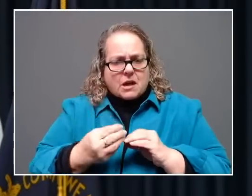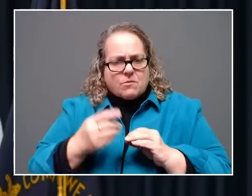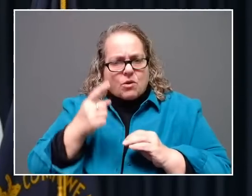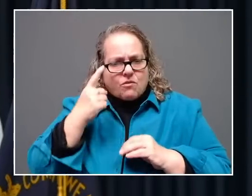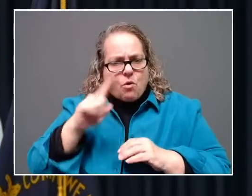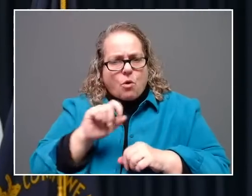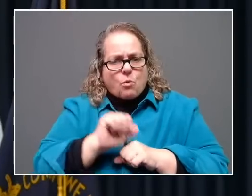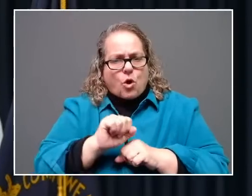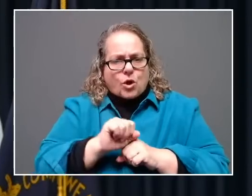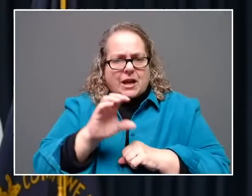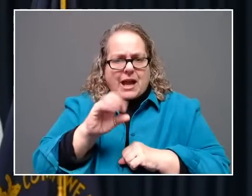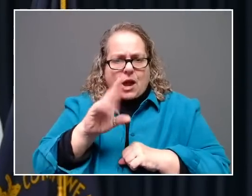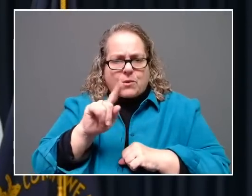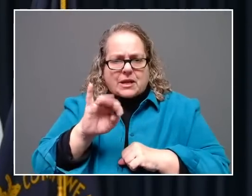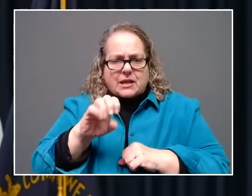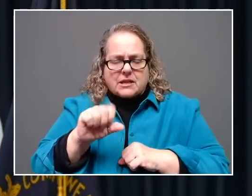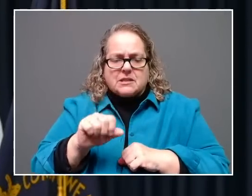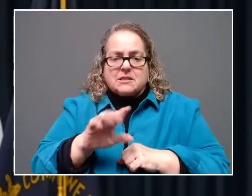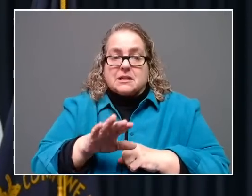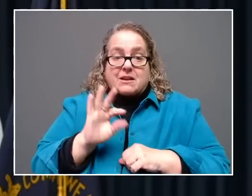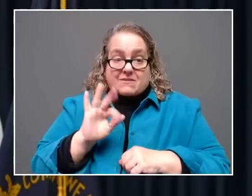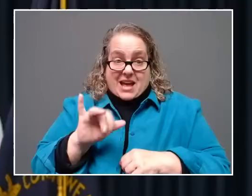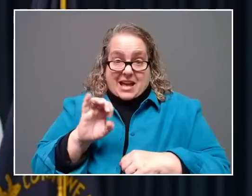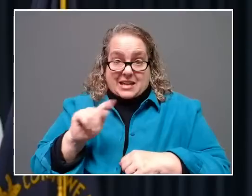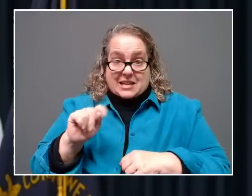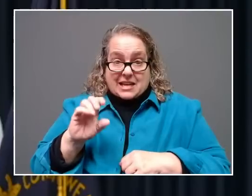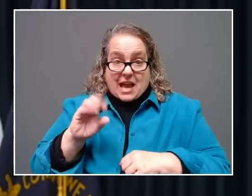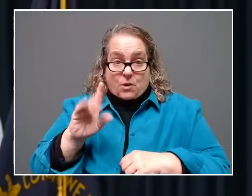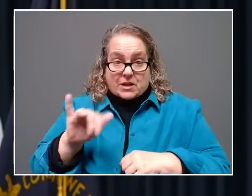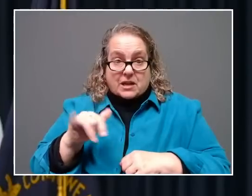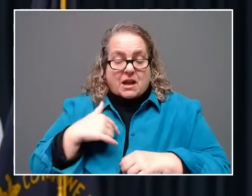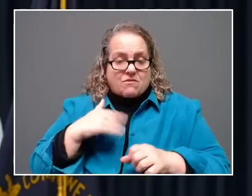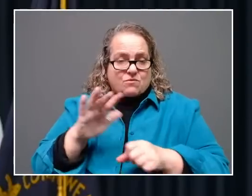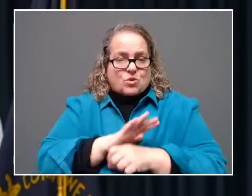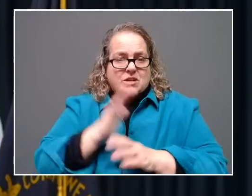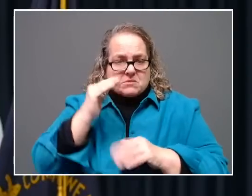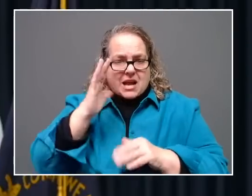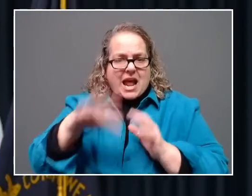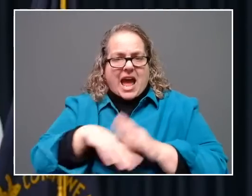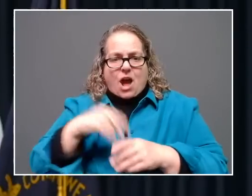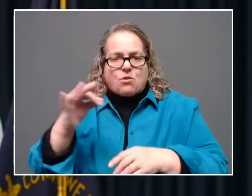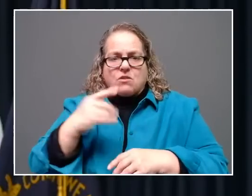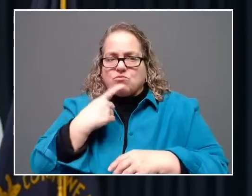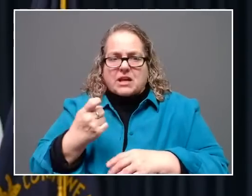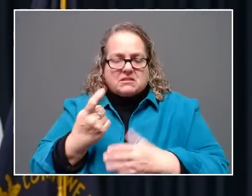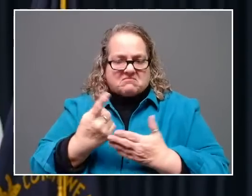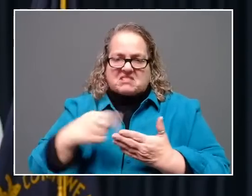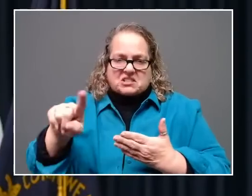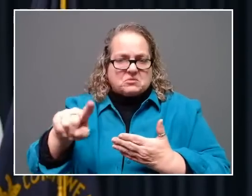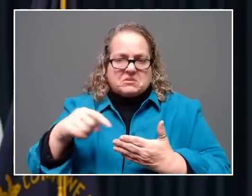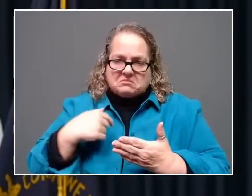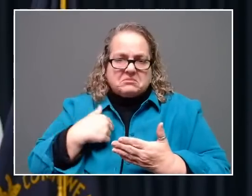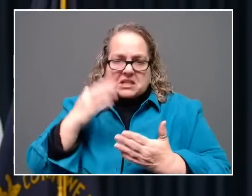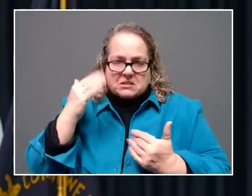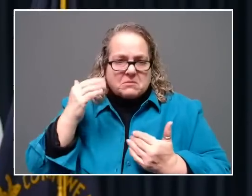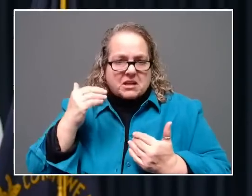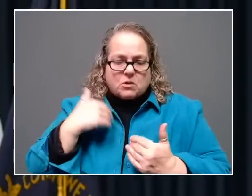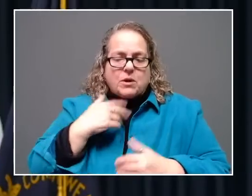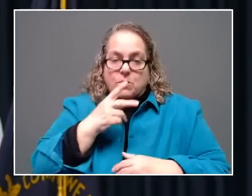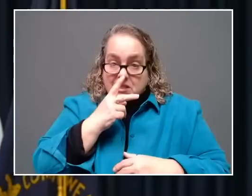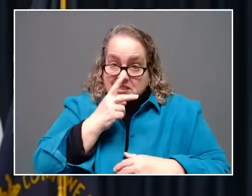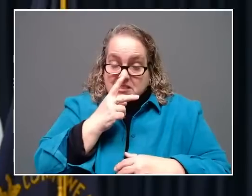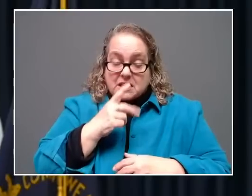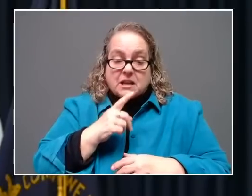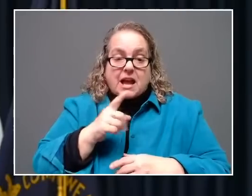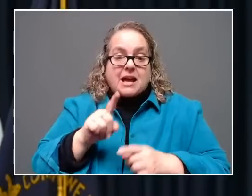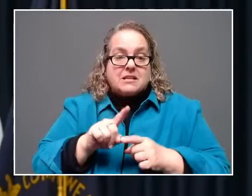Oh, Fayette County, I fully expect to be out of the red this next week. We'll see as the